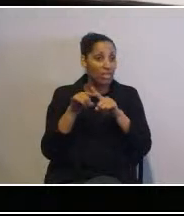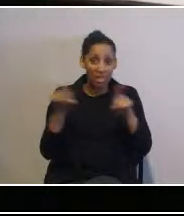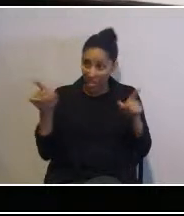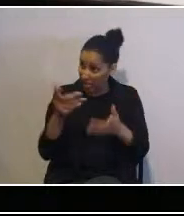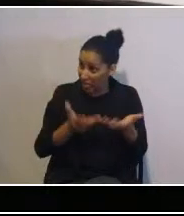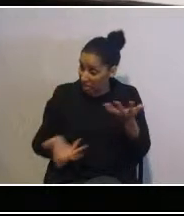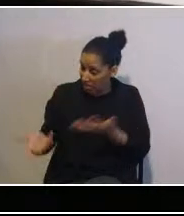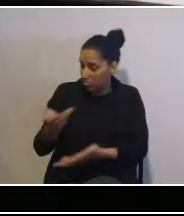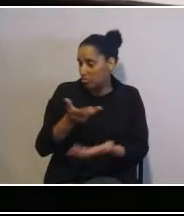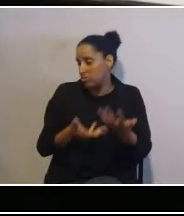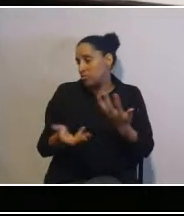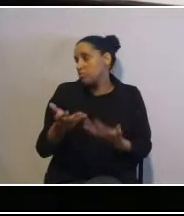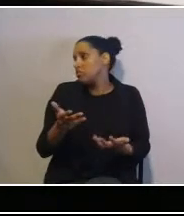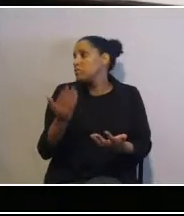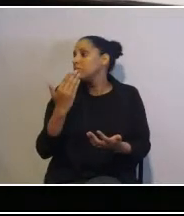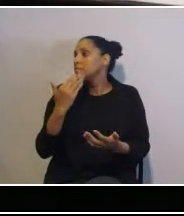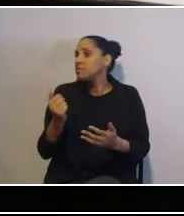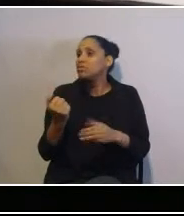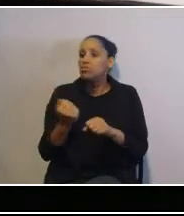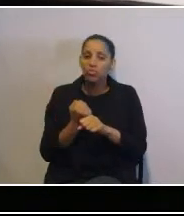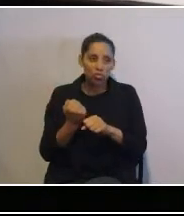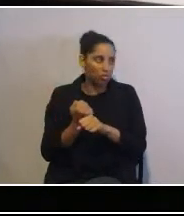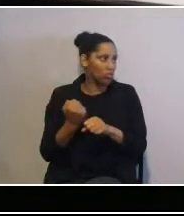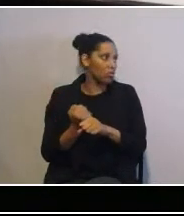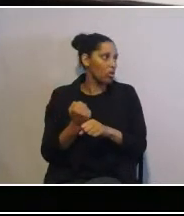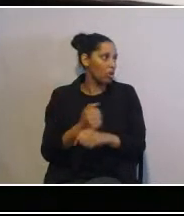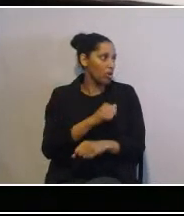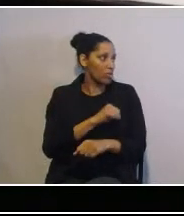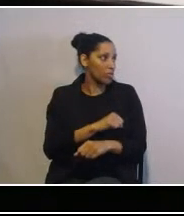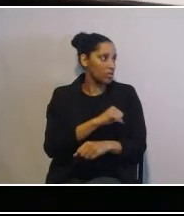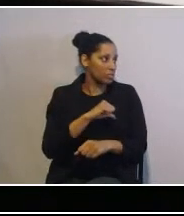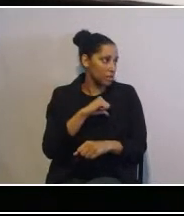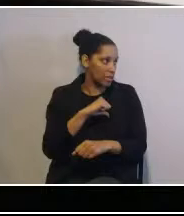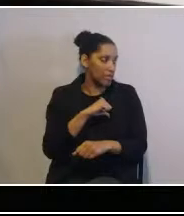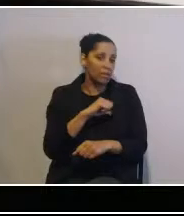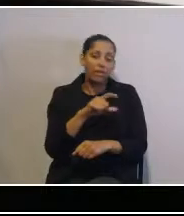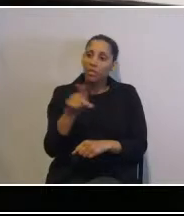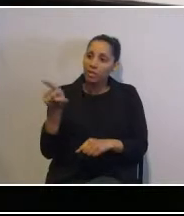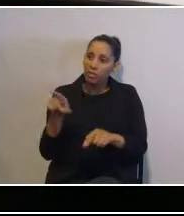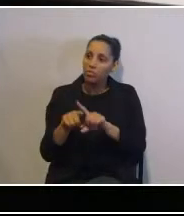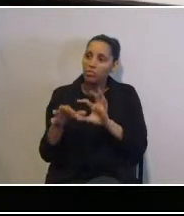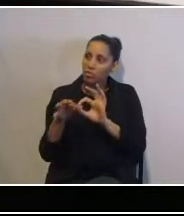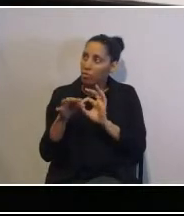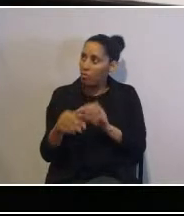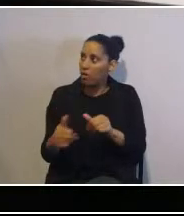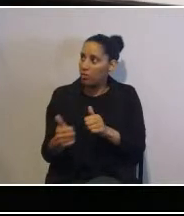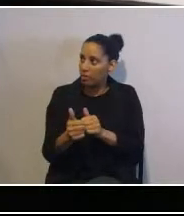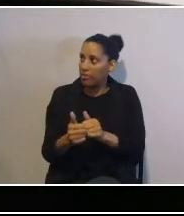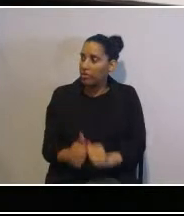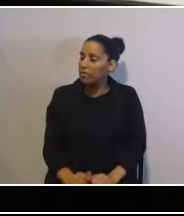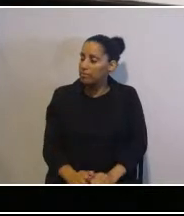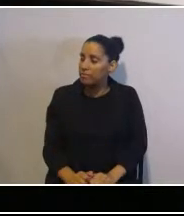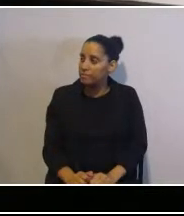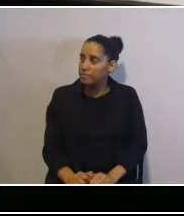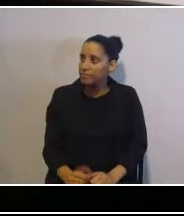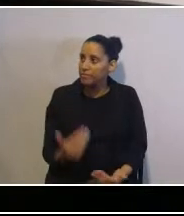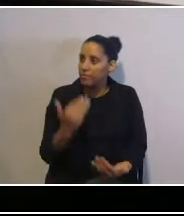if please you can work on the municipalities being able to cooperate with them. Thank you.